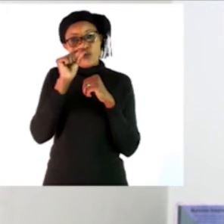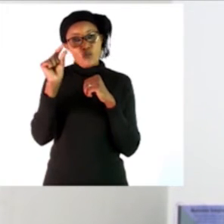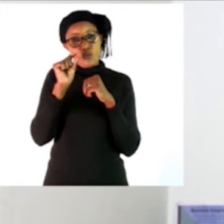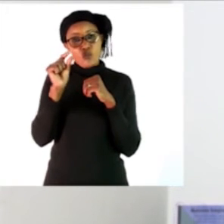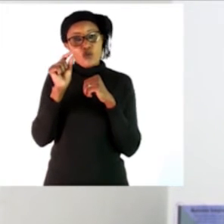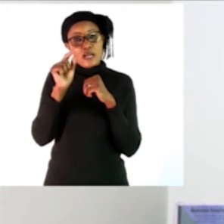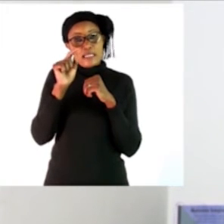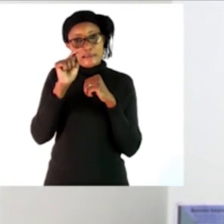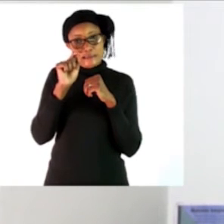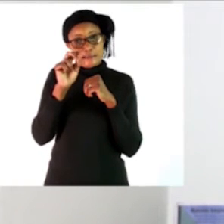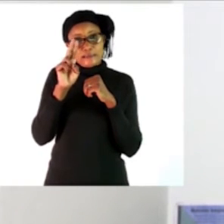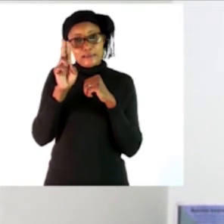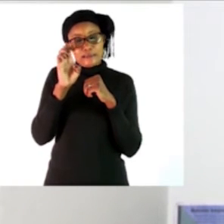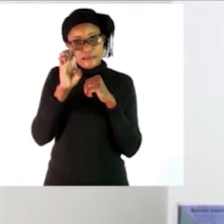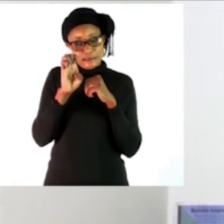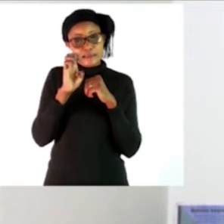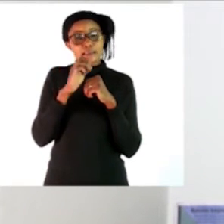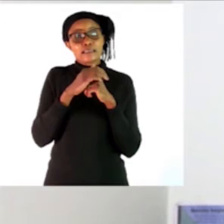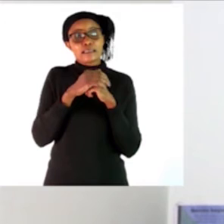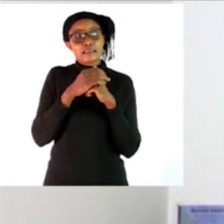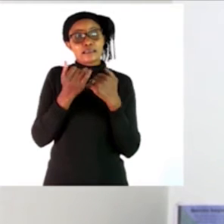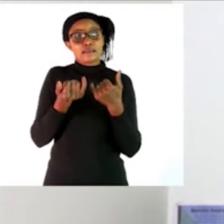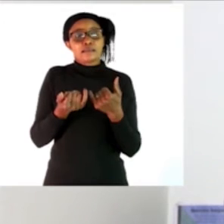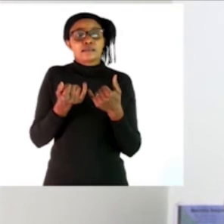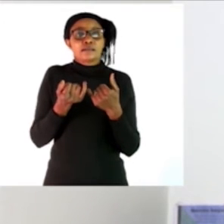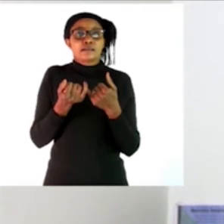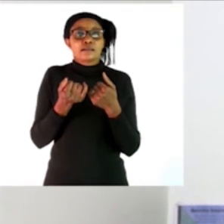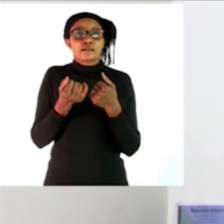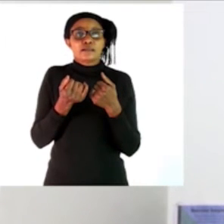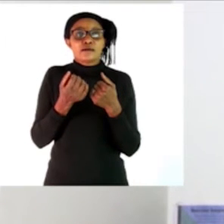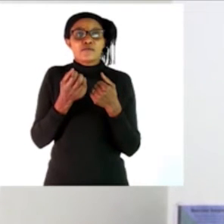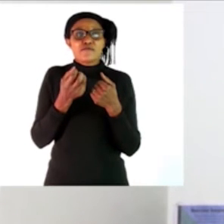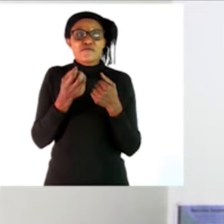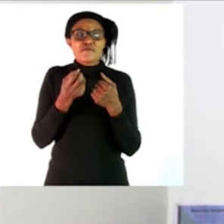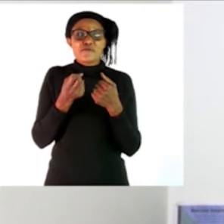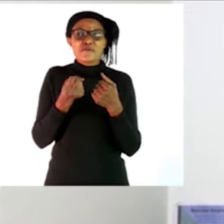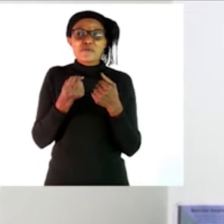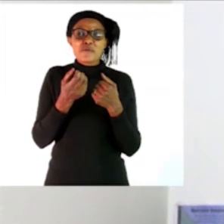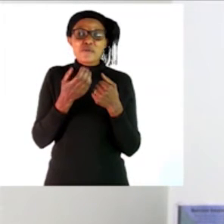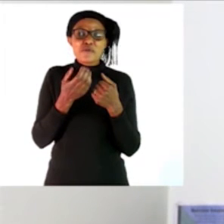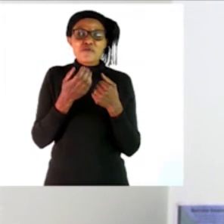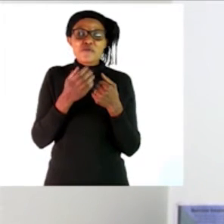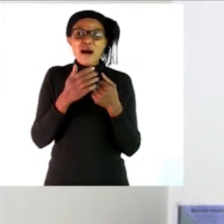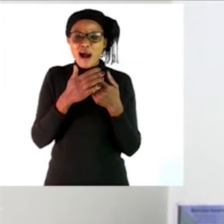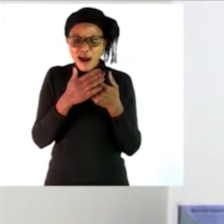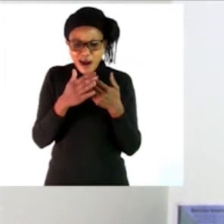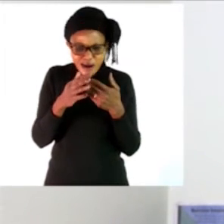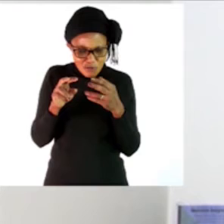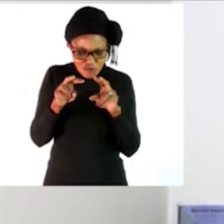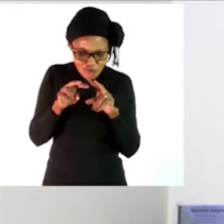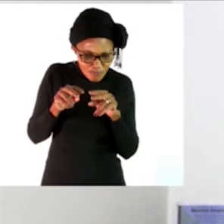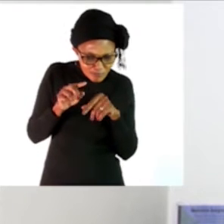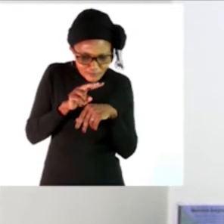the. So now we have to look, where is all the word the